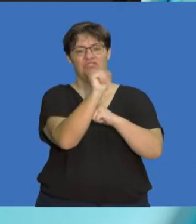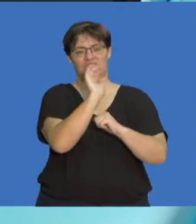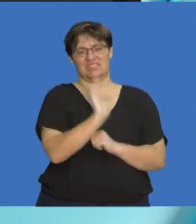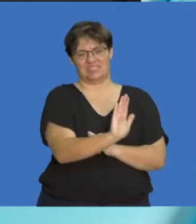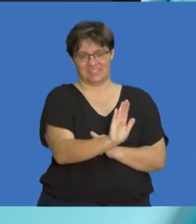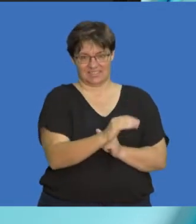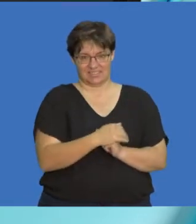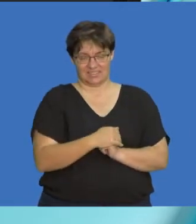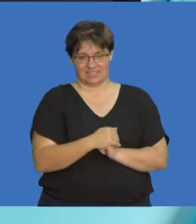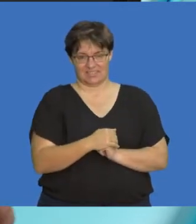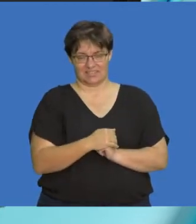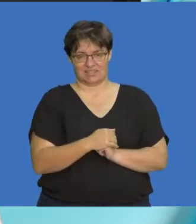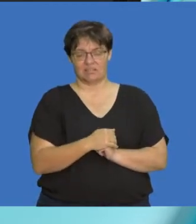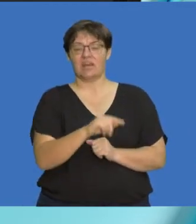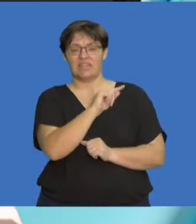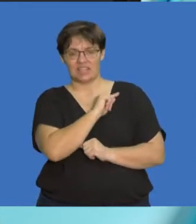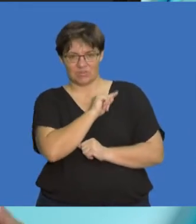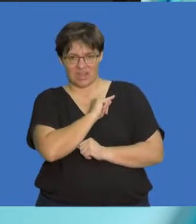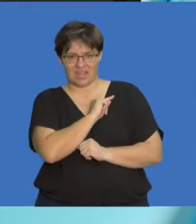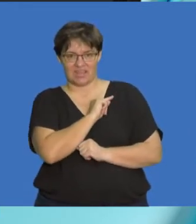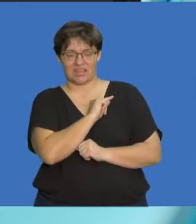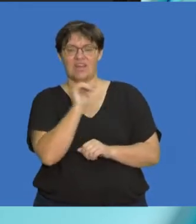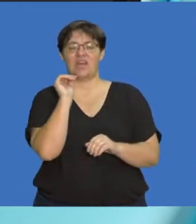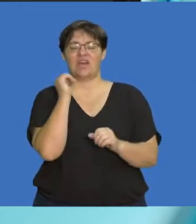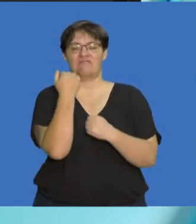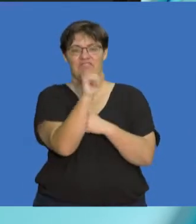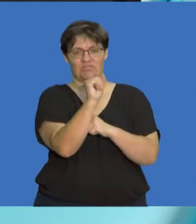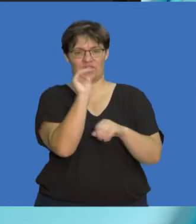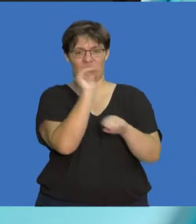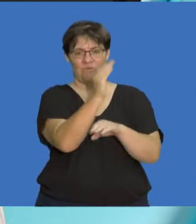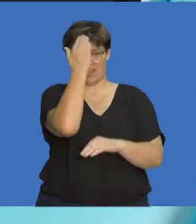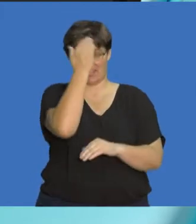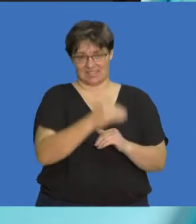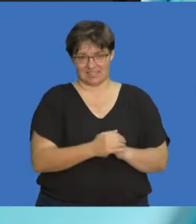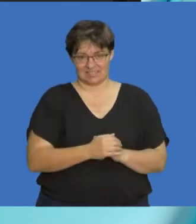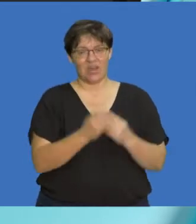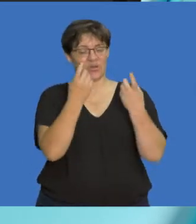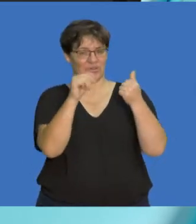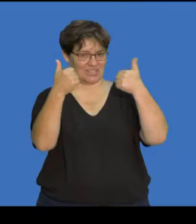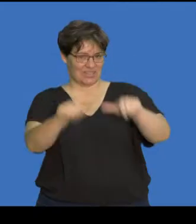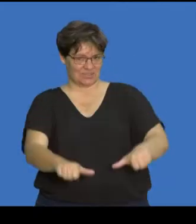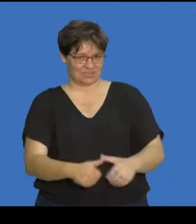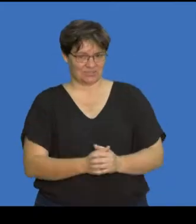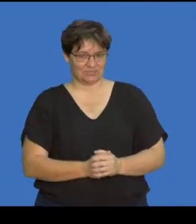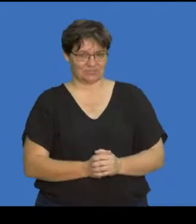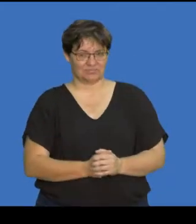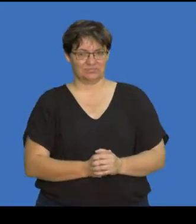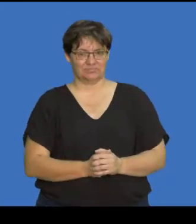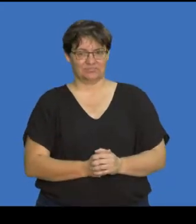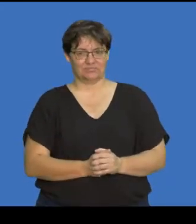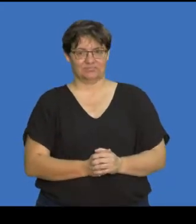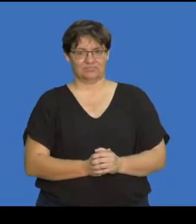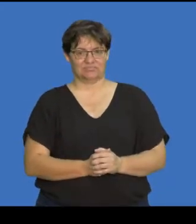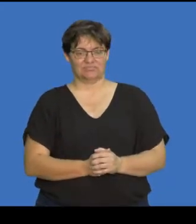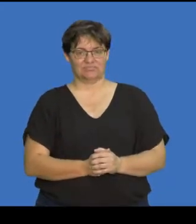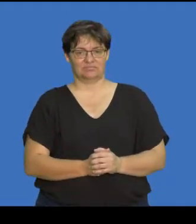factory. And therefore, it's regarded as your factory overheads cost account. Okay, just a quick one.